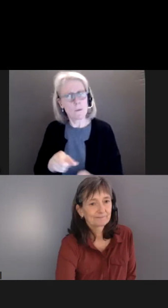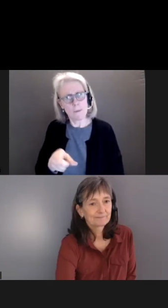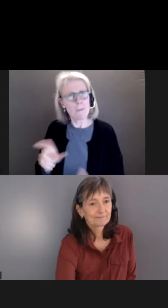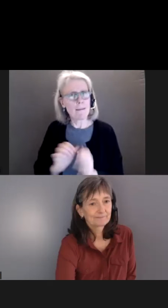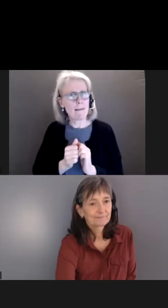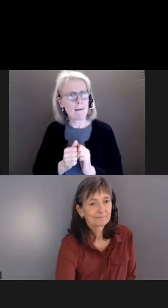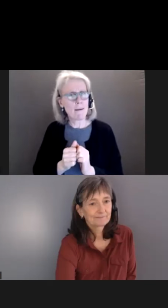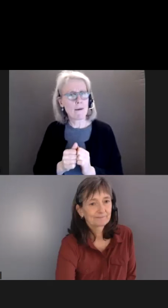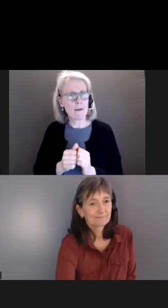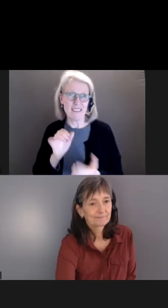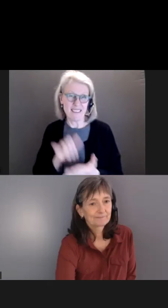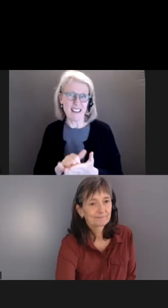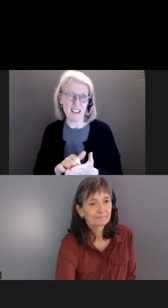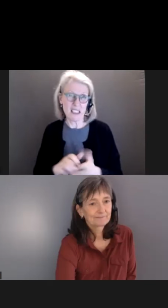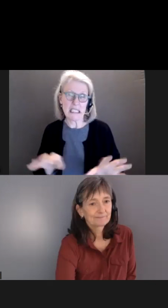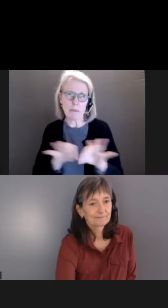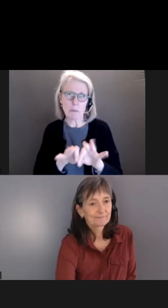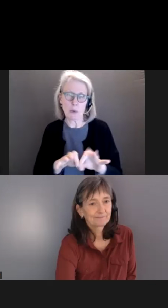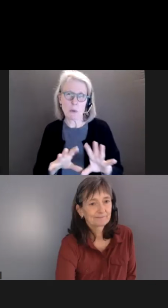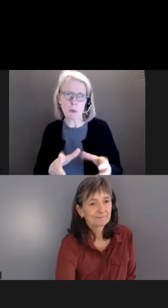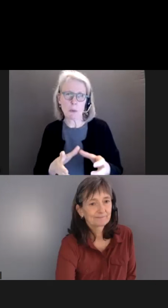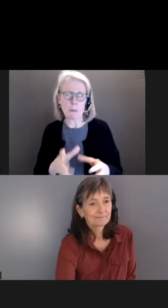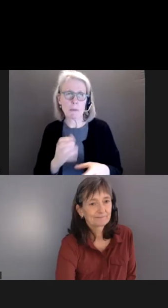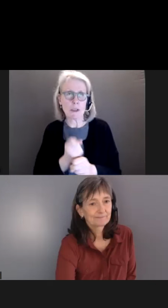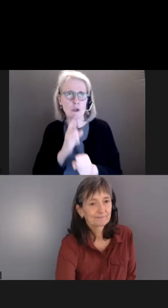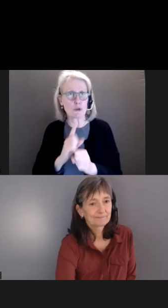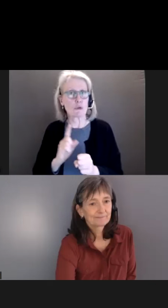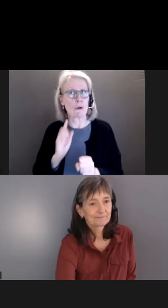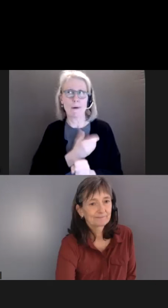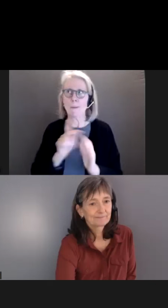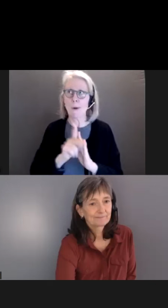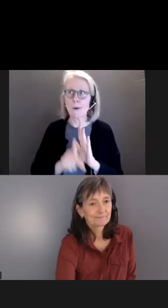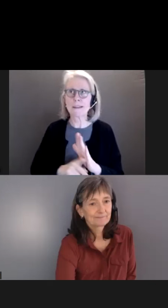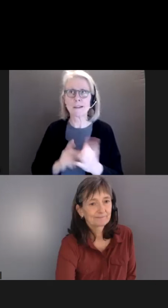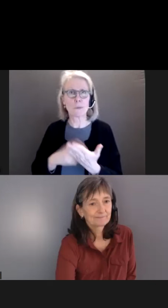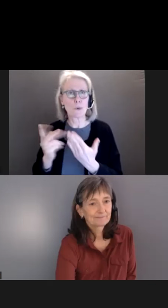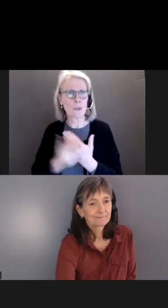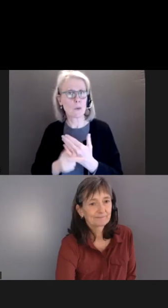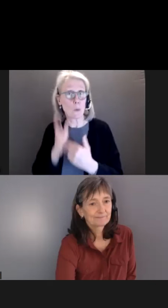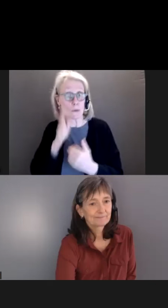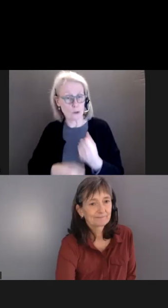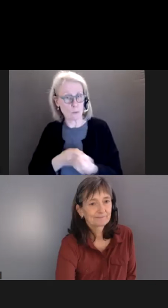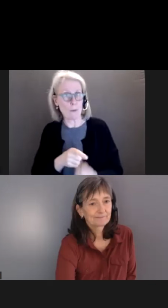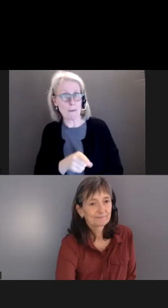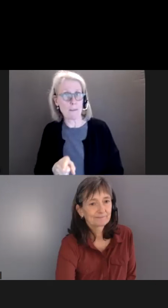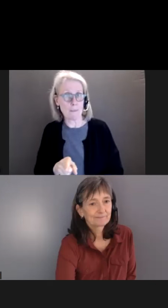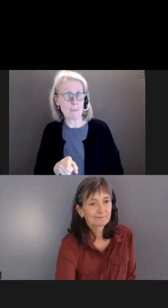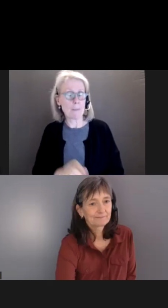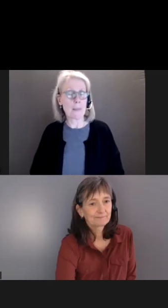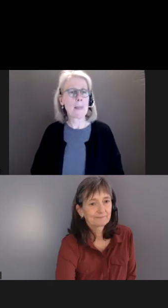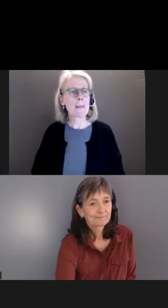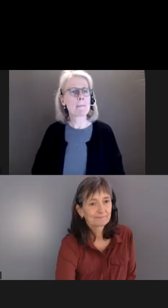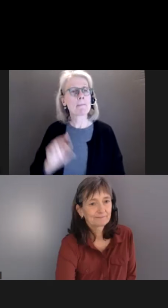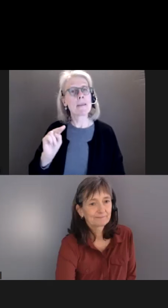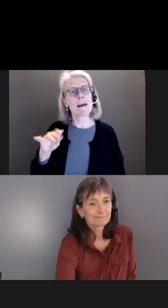Canadians will really depend on ensuring that we have essential policies and programs to support unpaid caregivers in Canada. So the